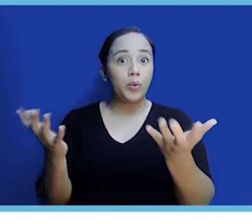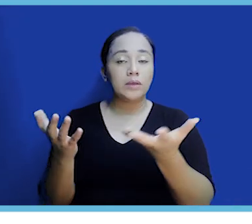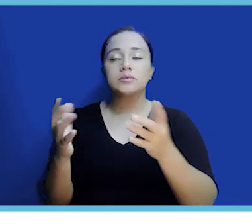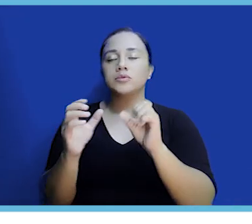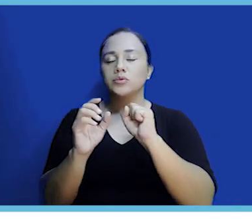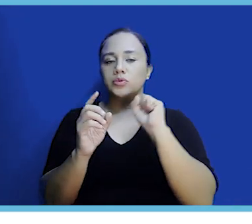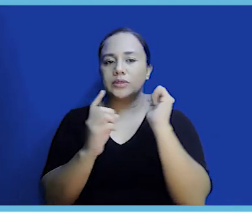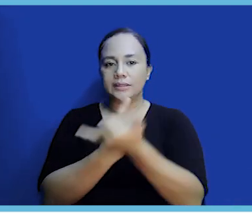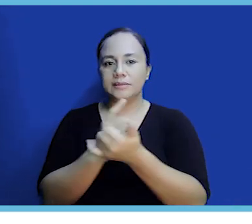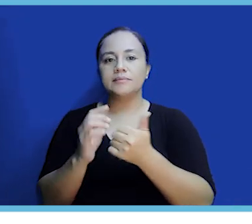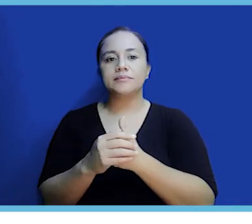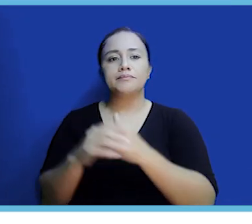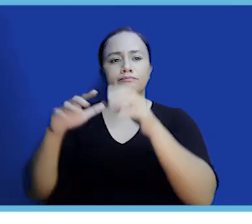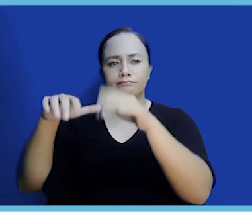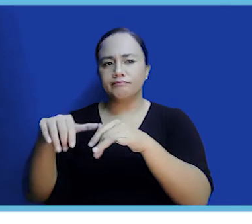inclusion in society.